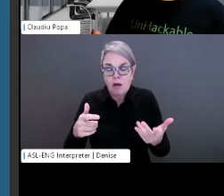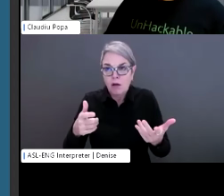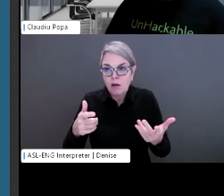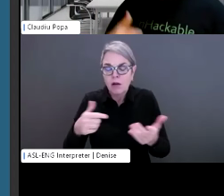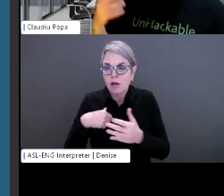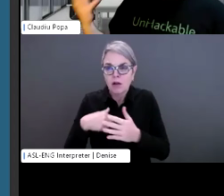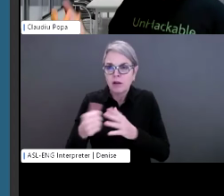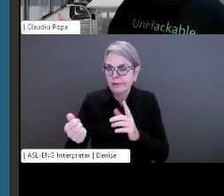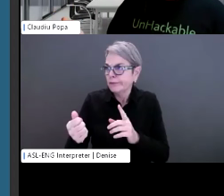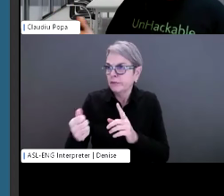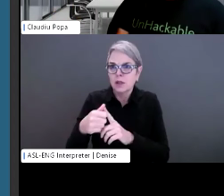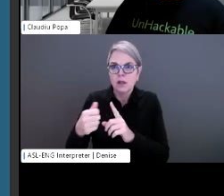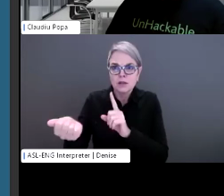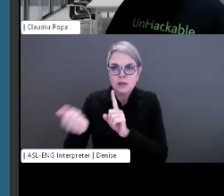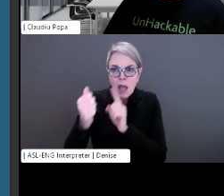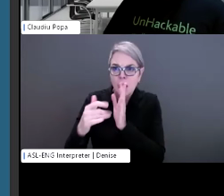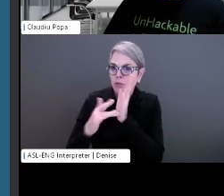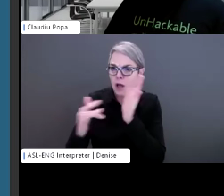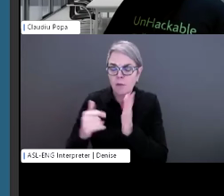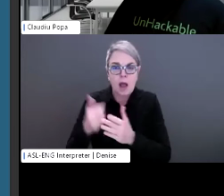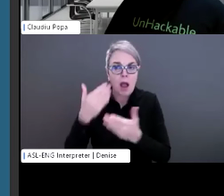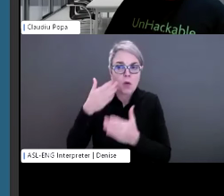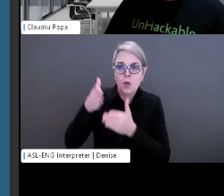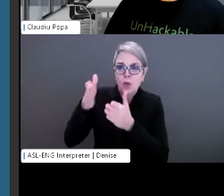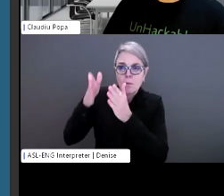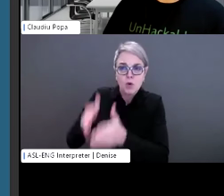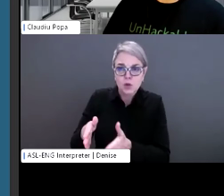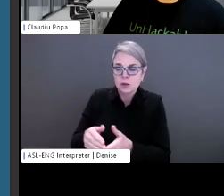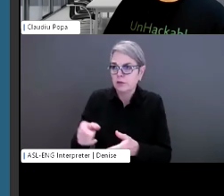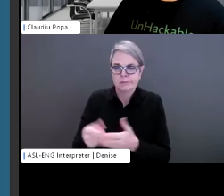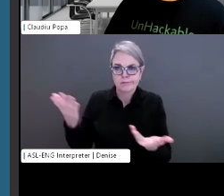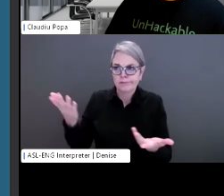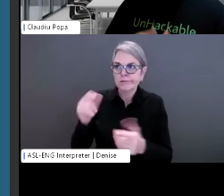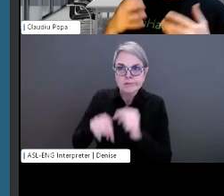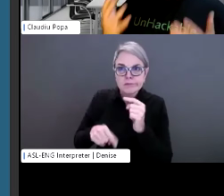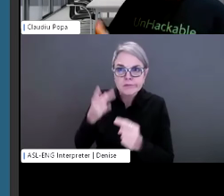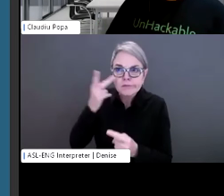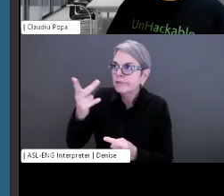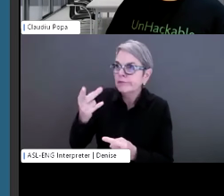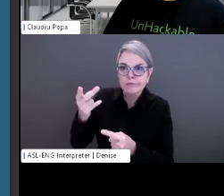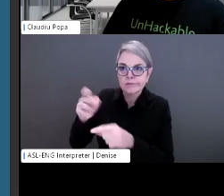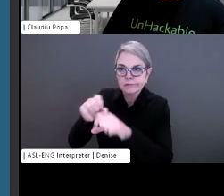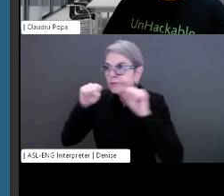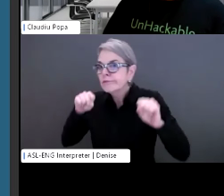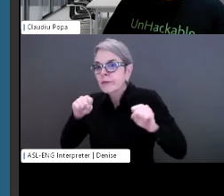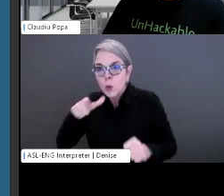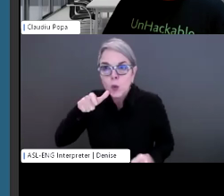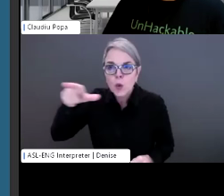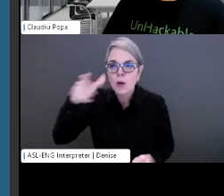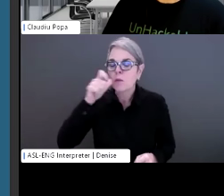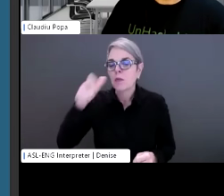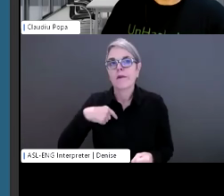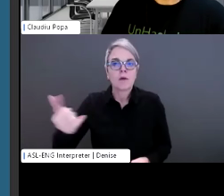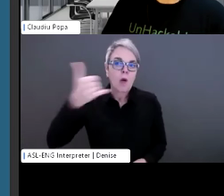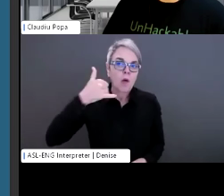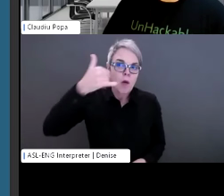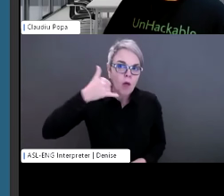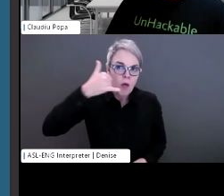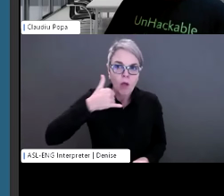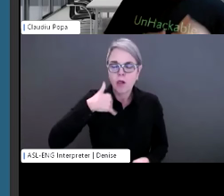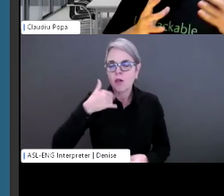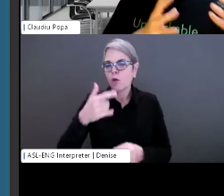faceless individual. They might be calling at all hours during dinner time. or they are emailing